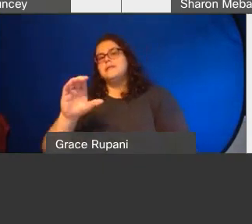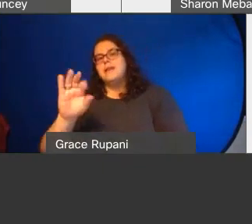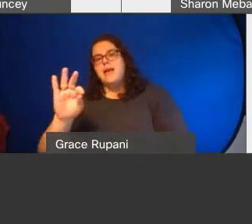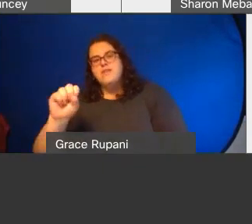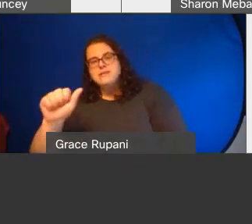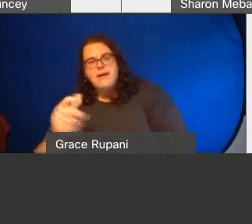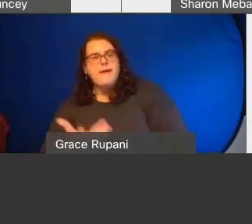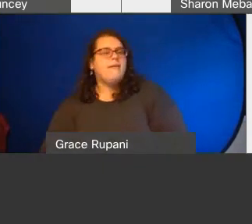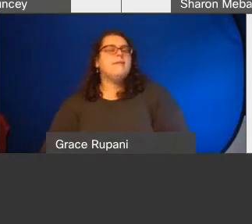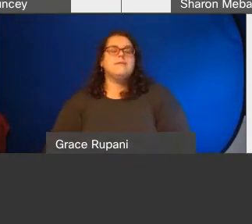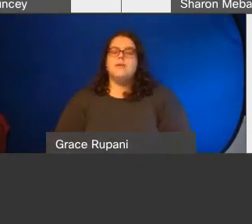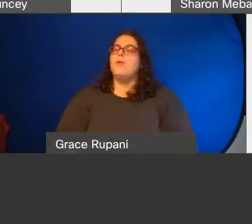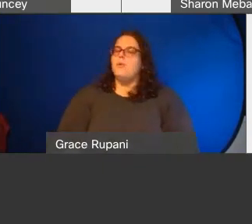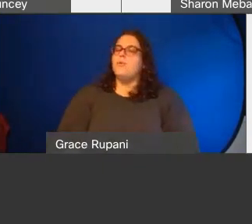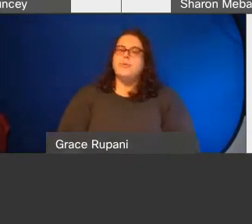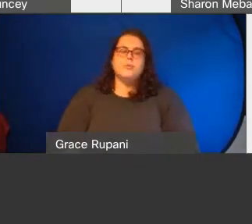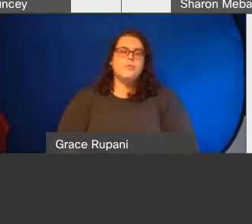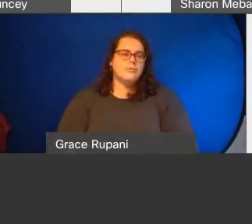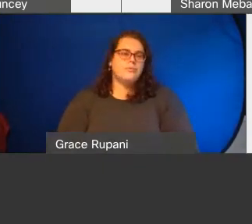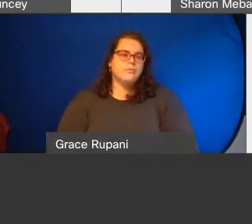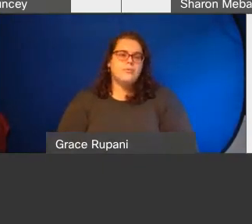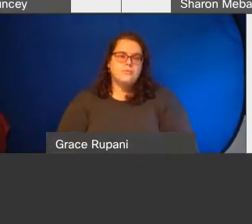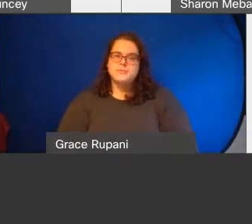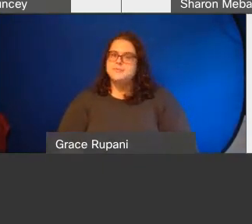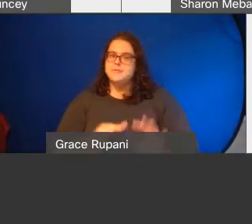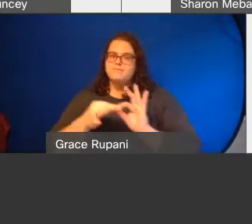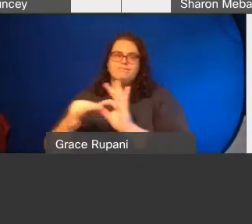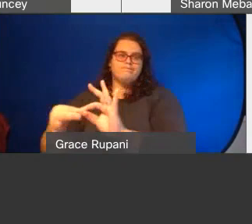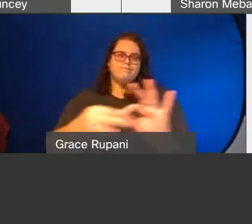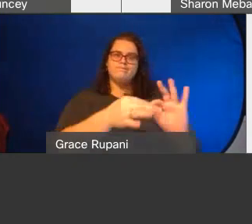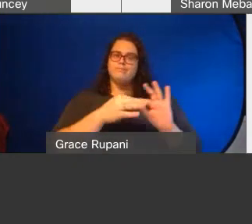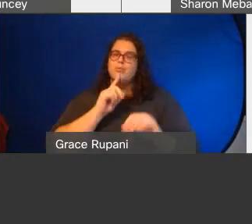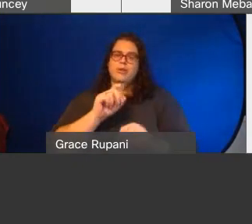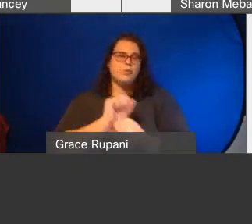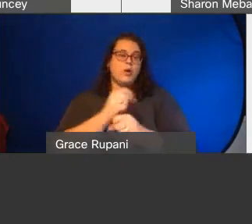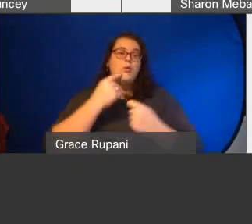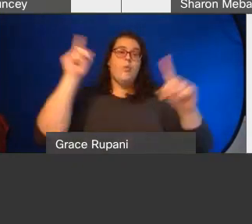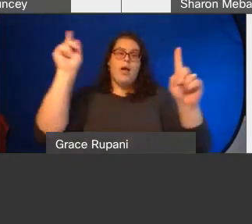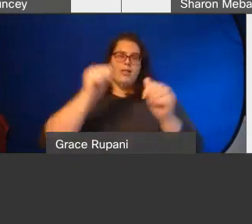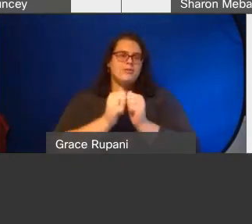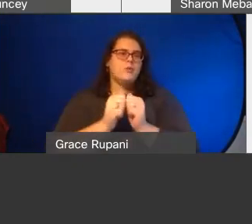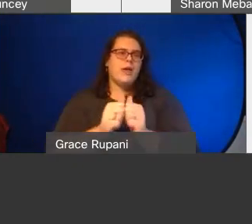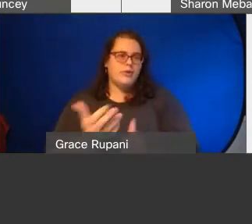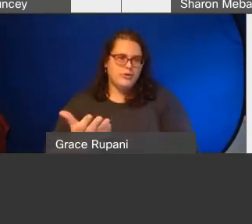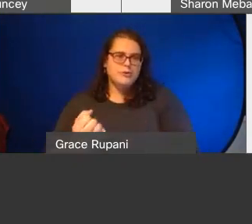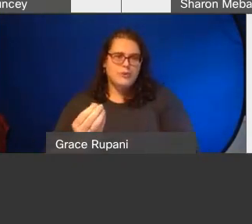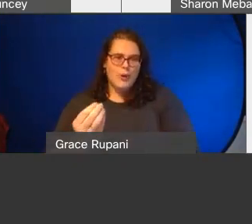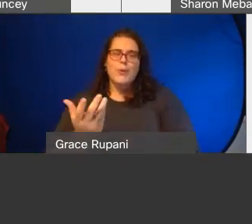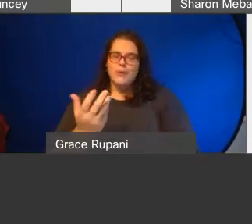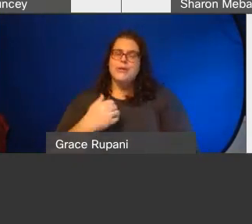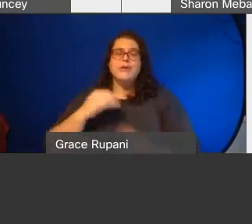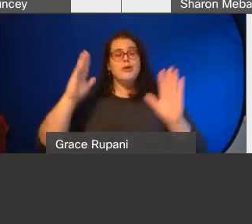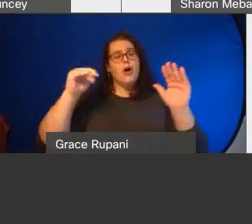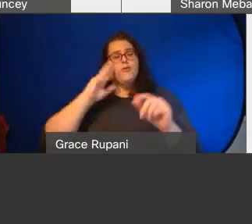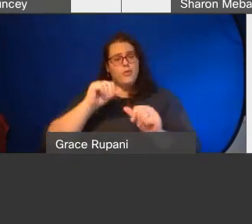know, we've been working like really well together through these times, and hopefully we'll continue to